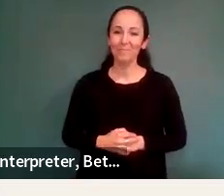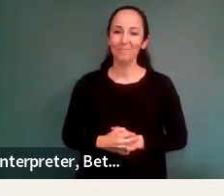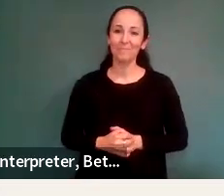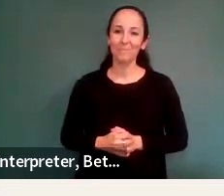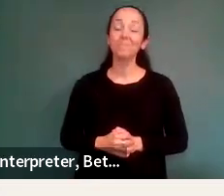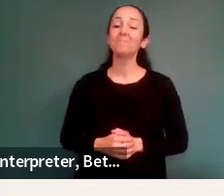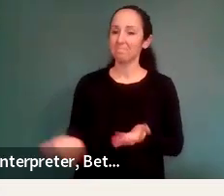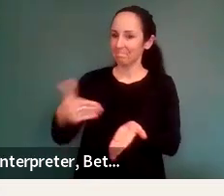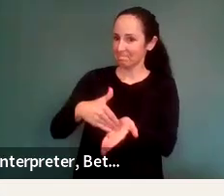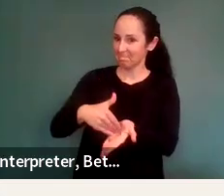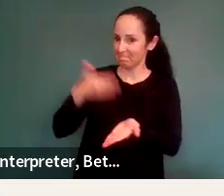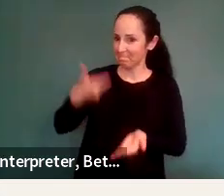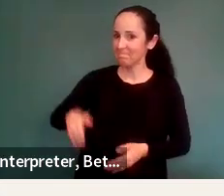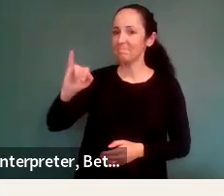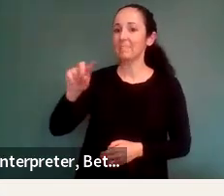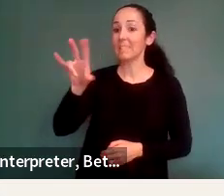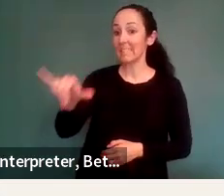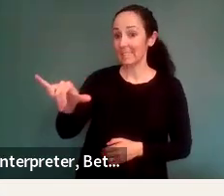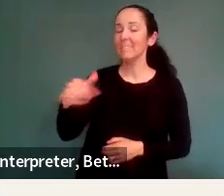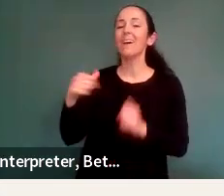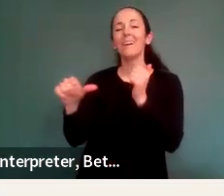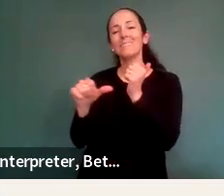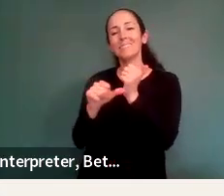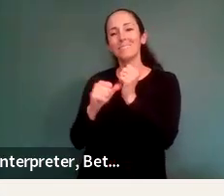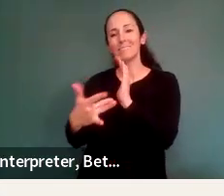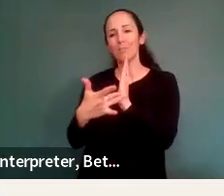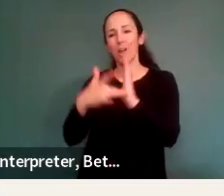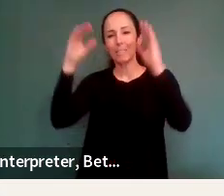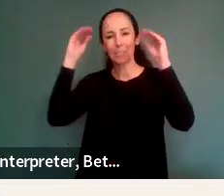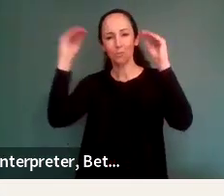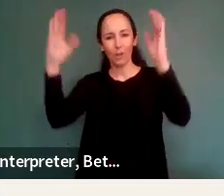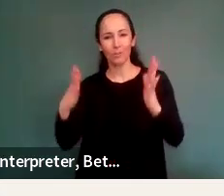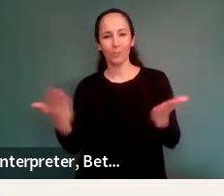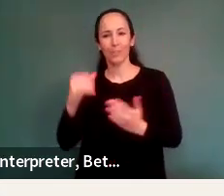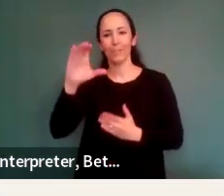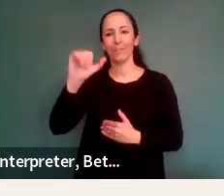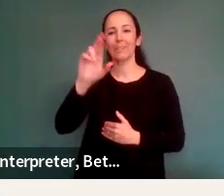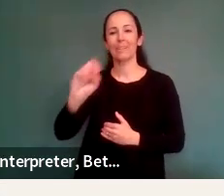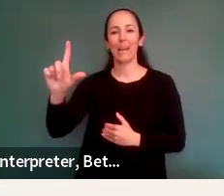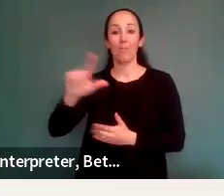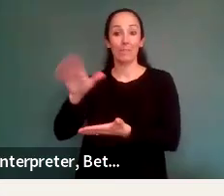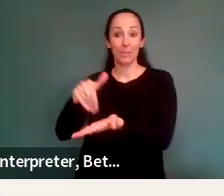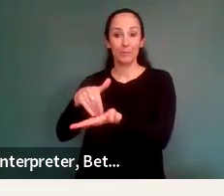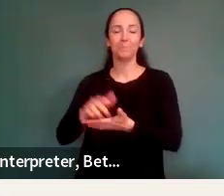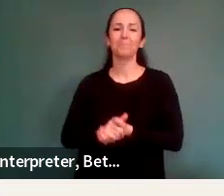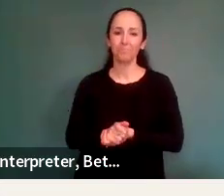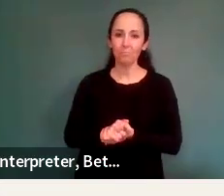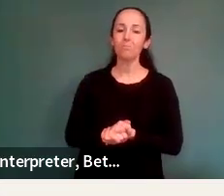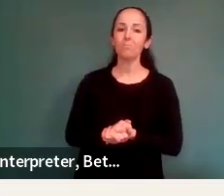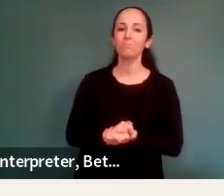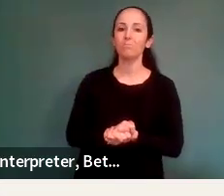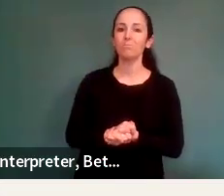Again, my name is Izzy. I'm one of the assistive technology instructors at the Carroll Center. I've been providing tech